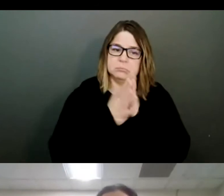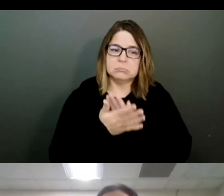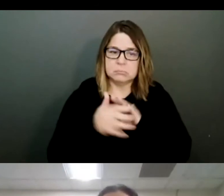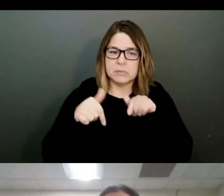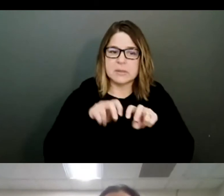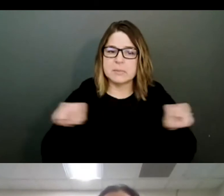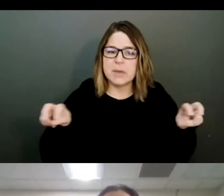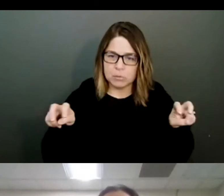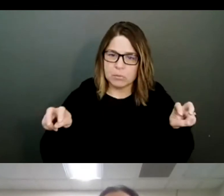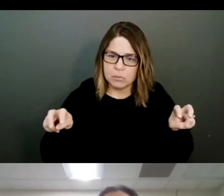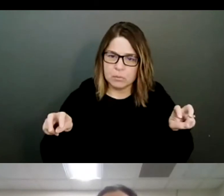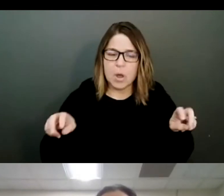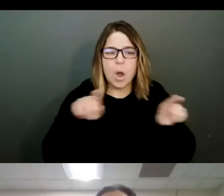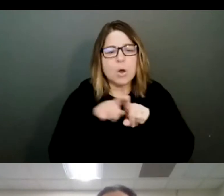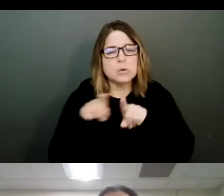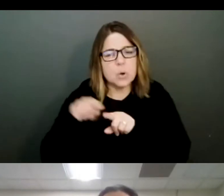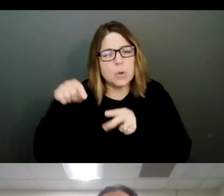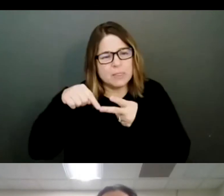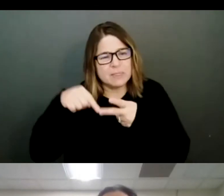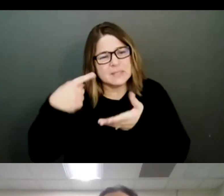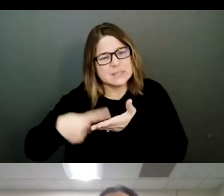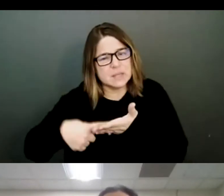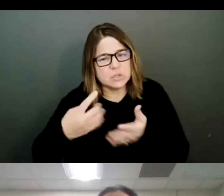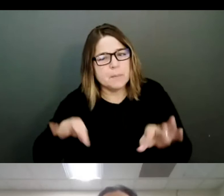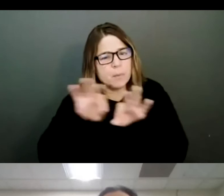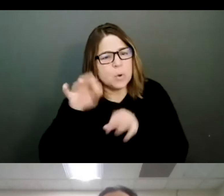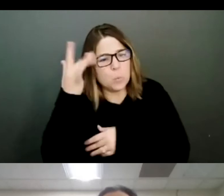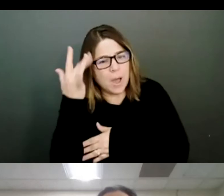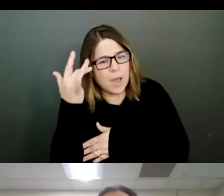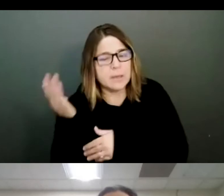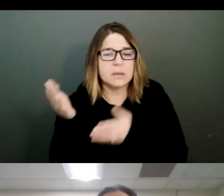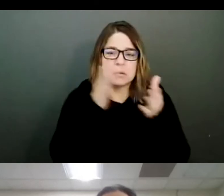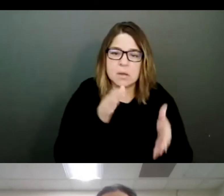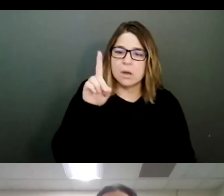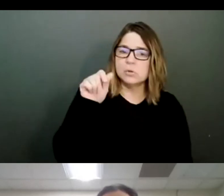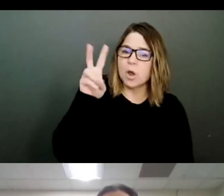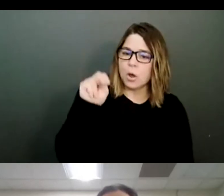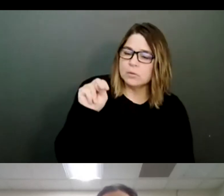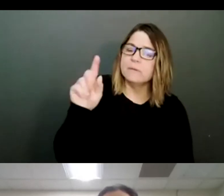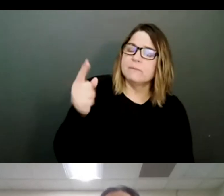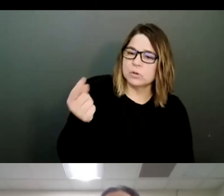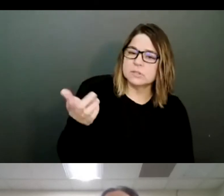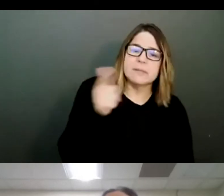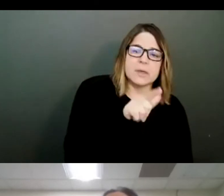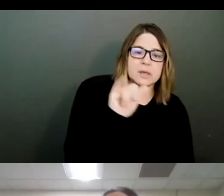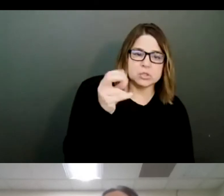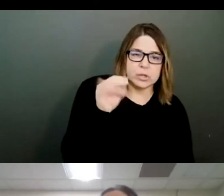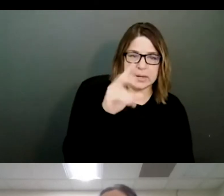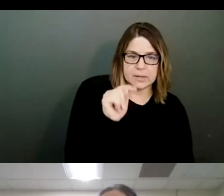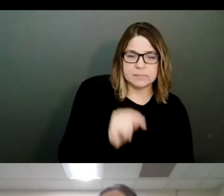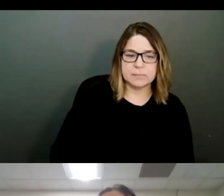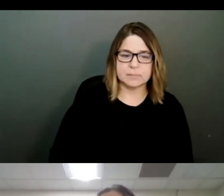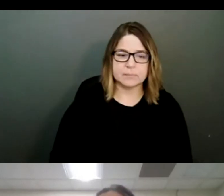we need to have this discussion? And so I'll pop it over to Dawn to go first, and then Janet can go second.